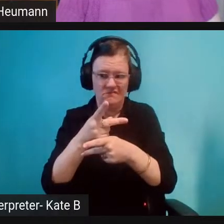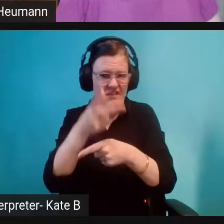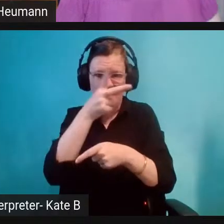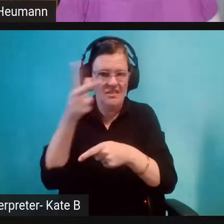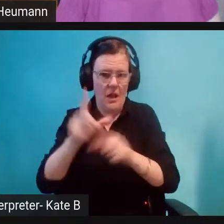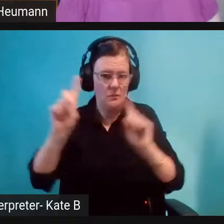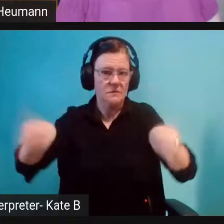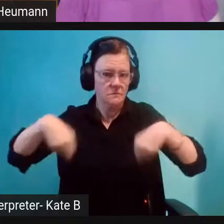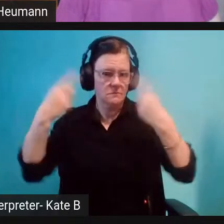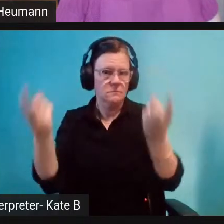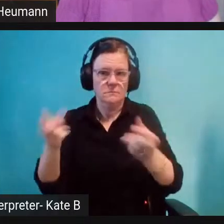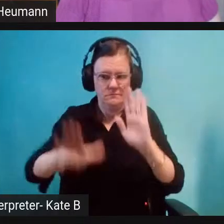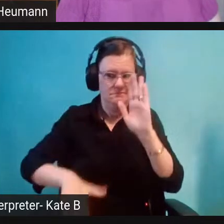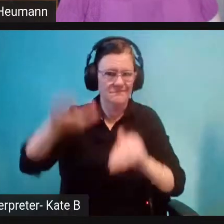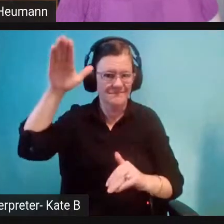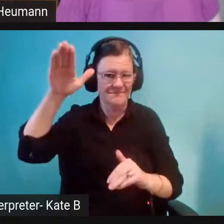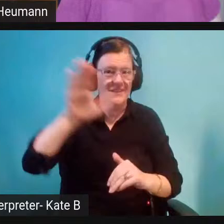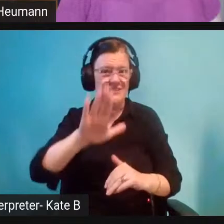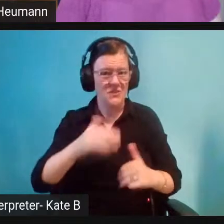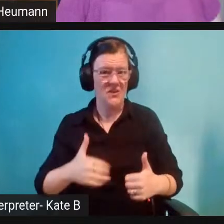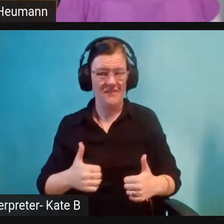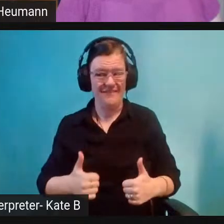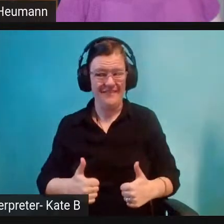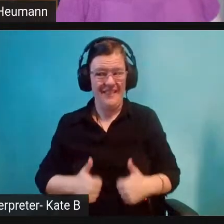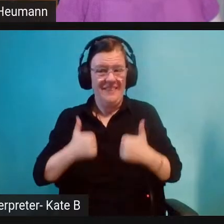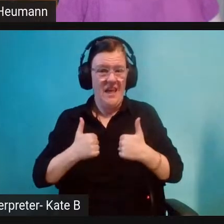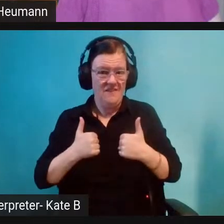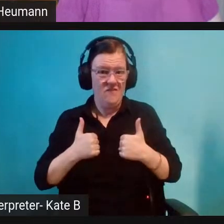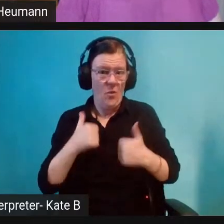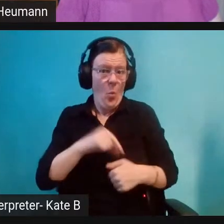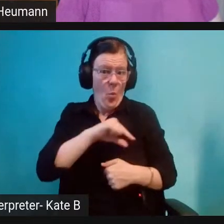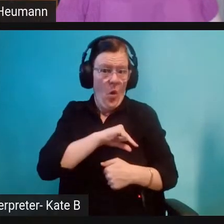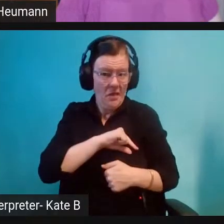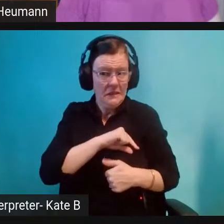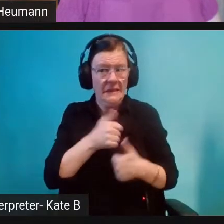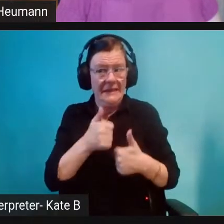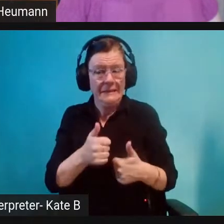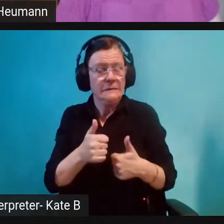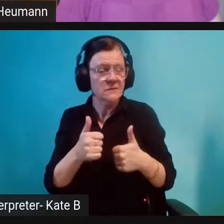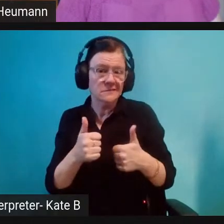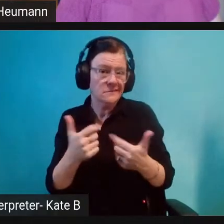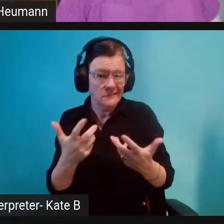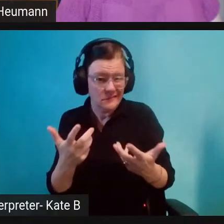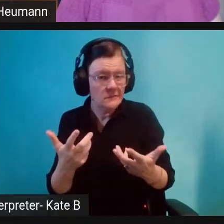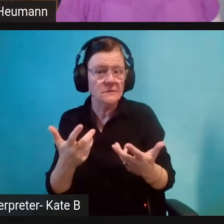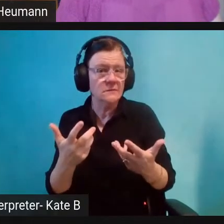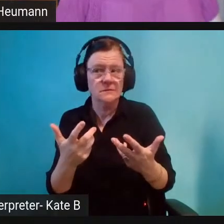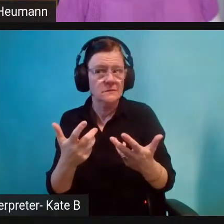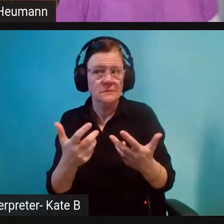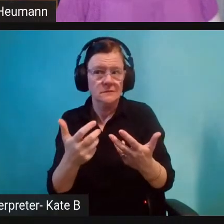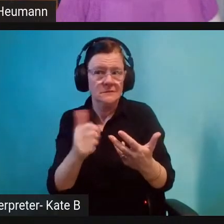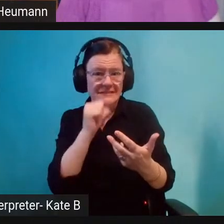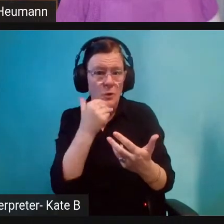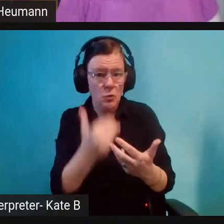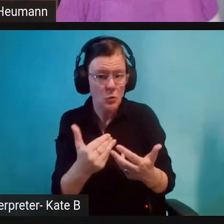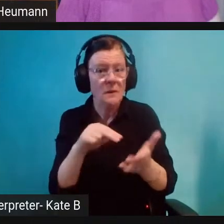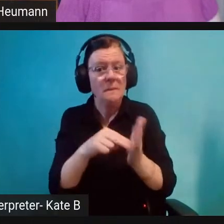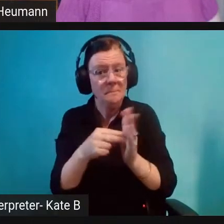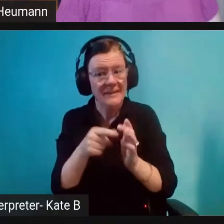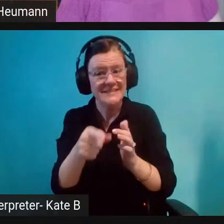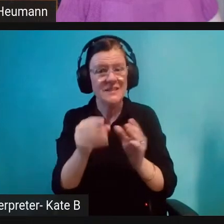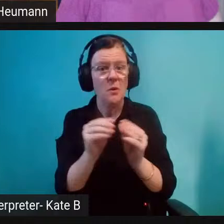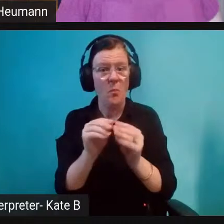was inferior. And so they were vulnerable to COVID and other diseases. So the answer